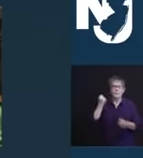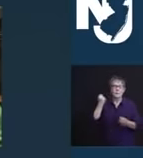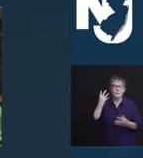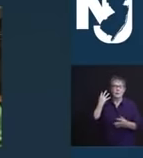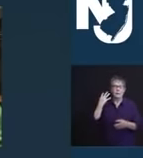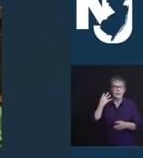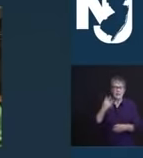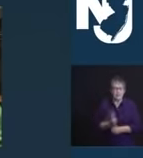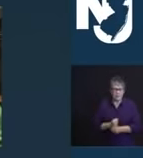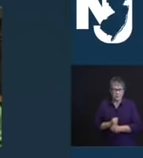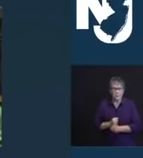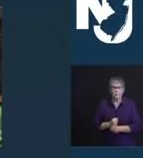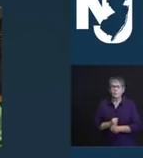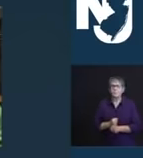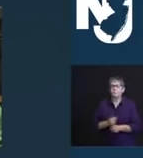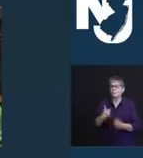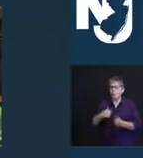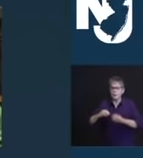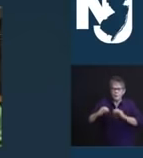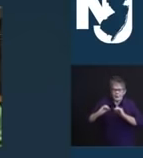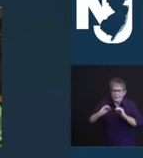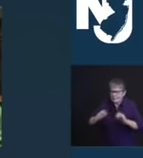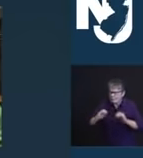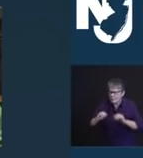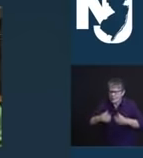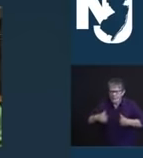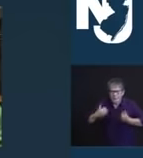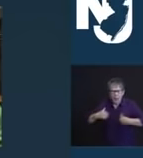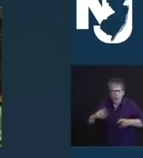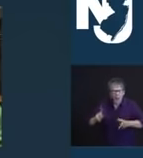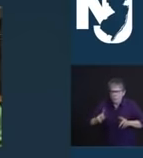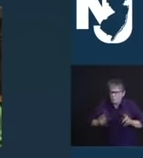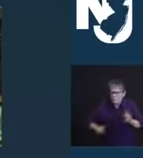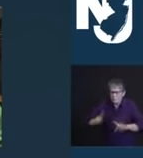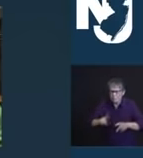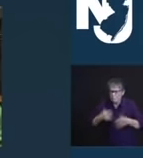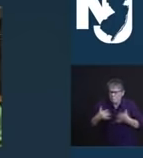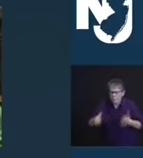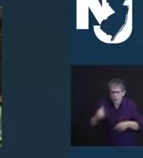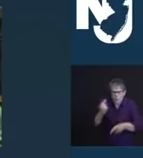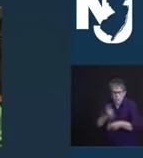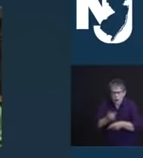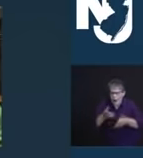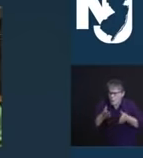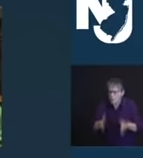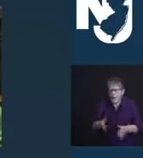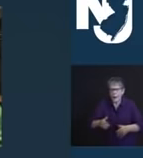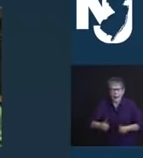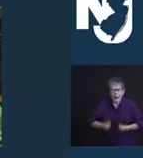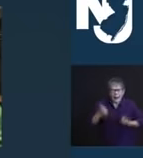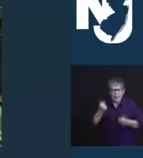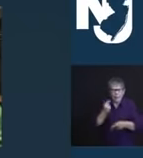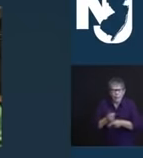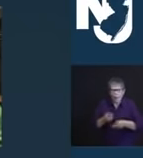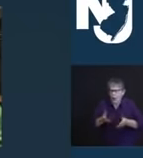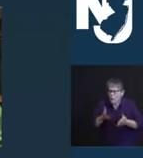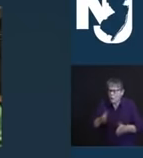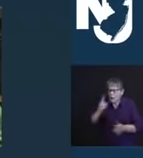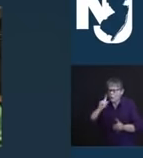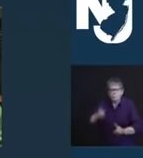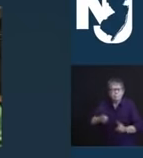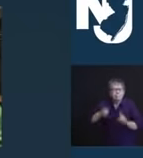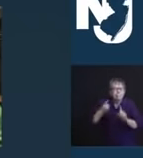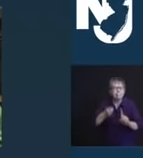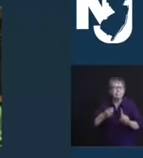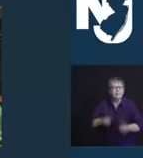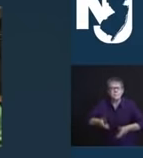the right way to play in hopes that through basketball they would find positive paths for their futures. Only